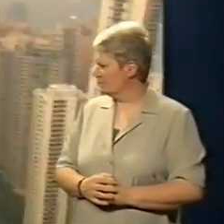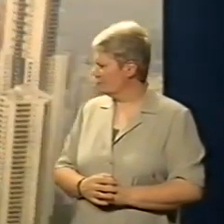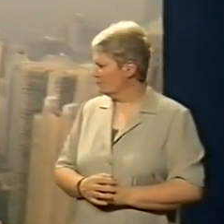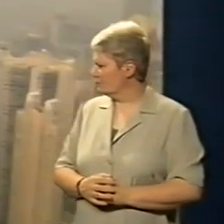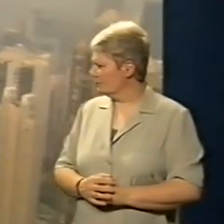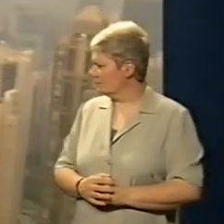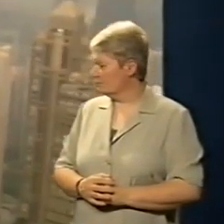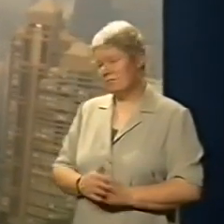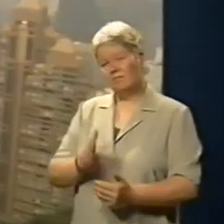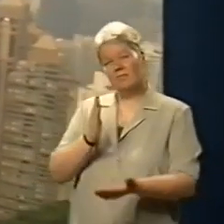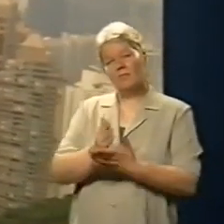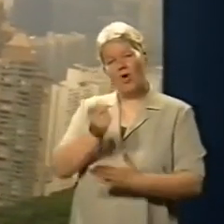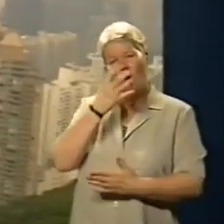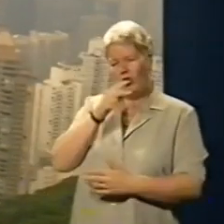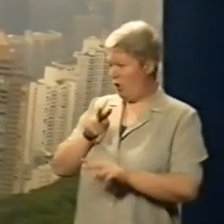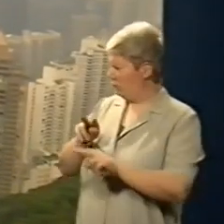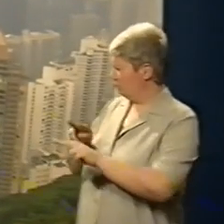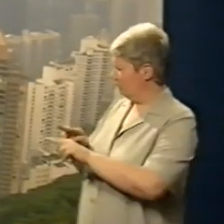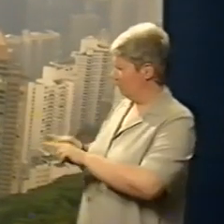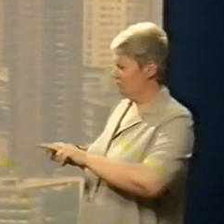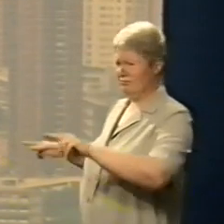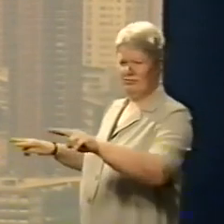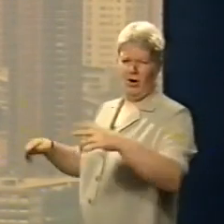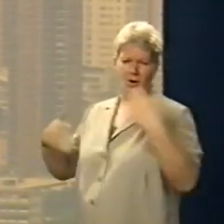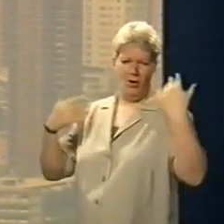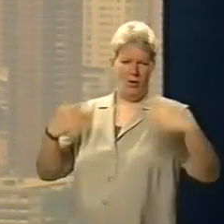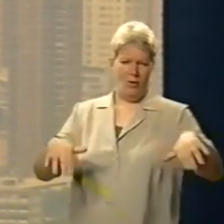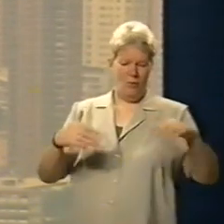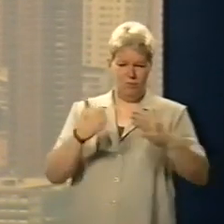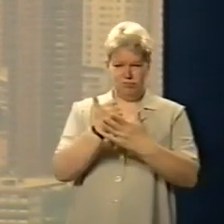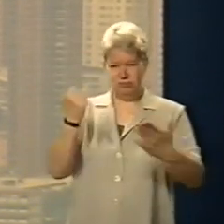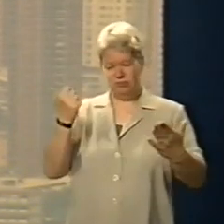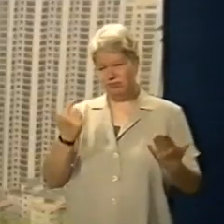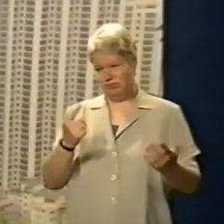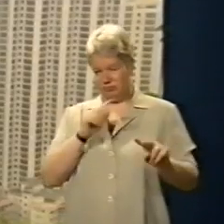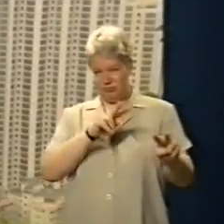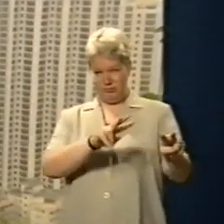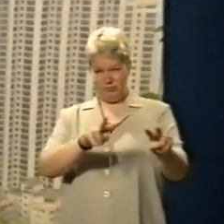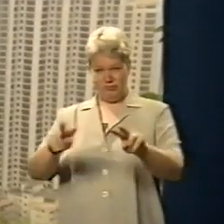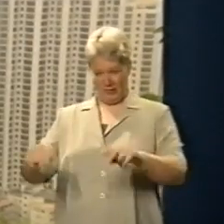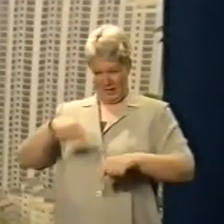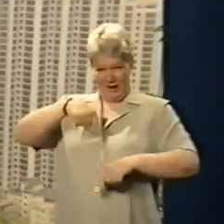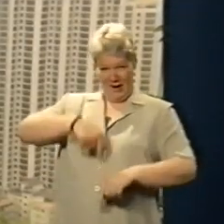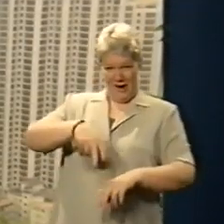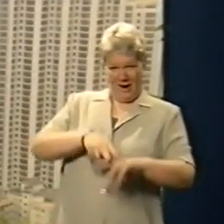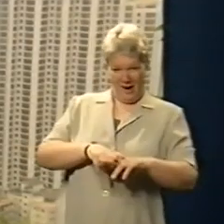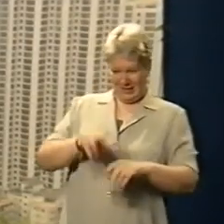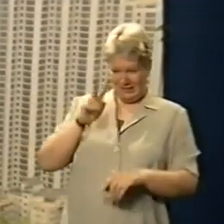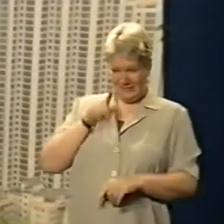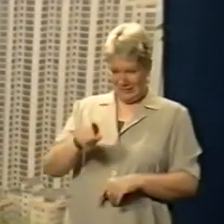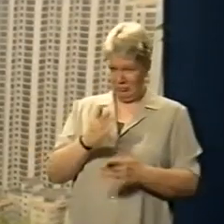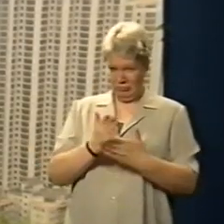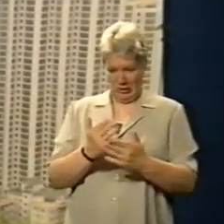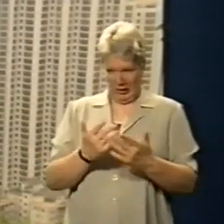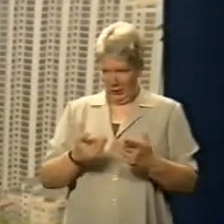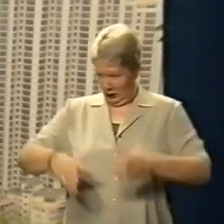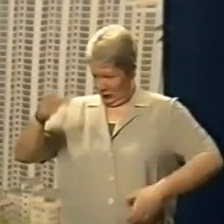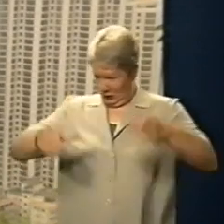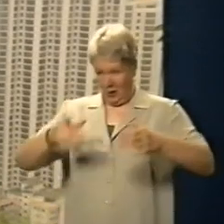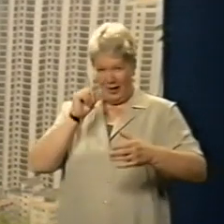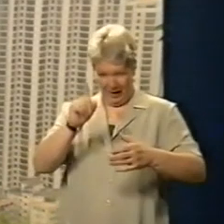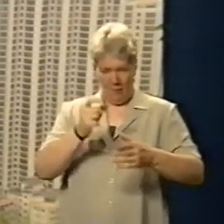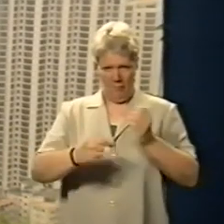The Hong Kong skyline has got to be one of the most spectacular in the world. But from up here, you can really see how space is at a premium. And